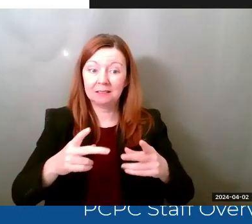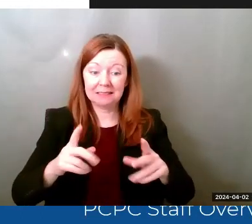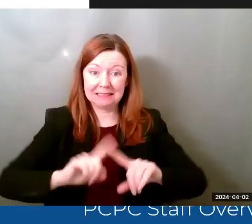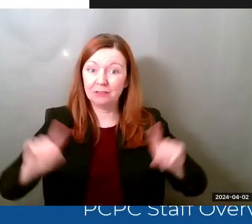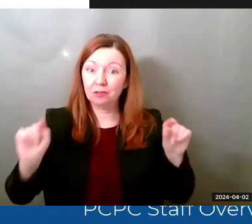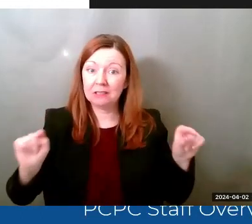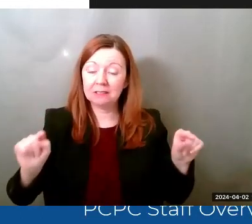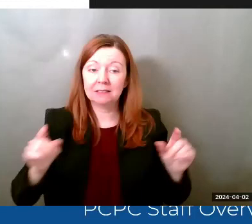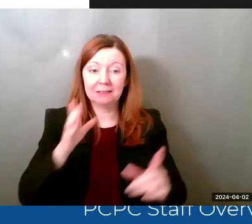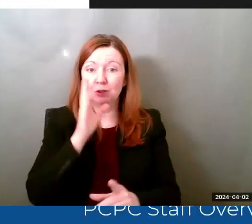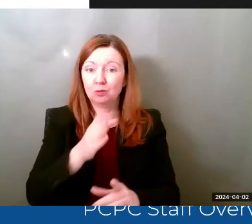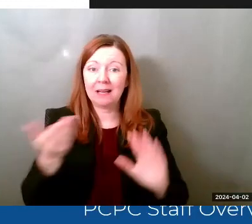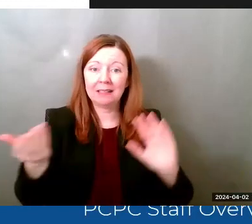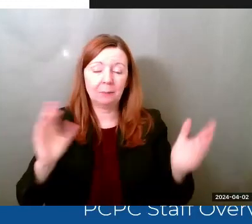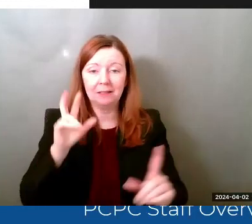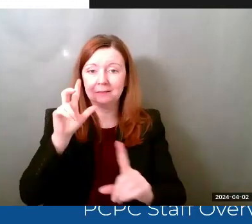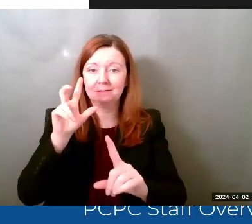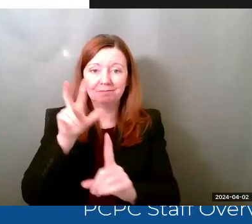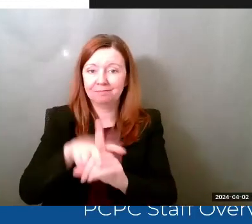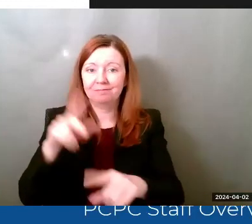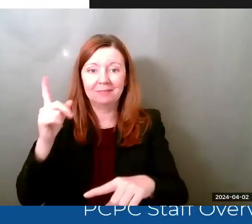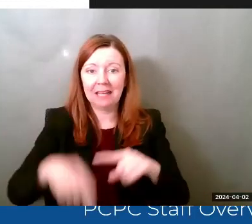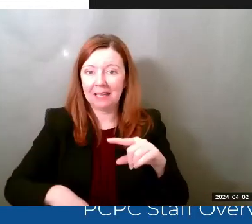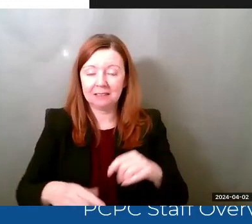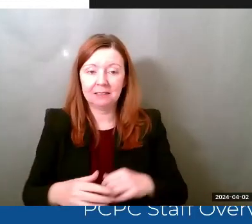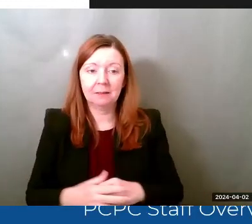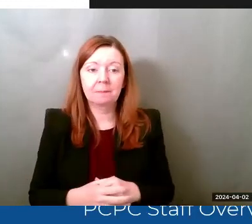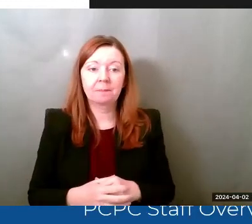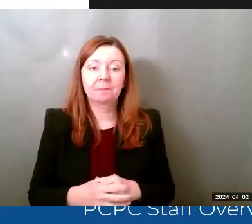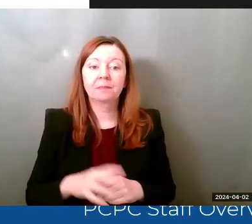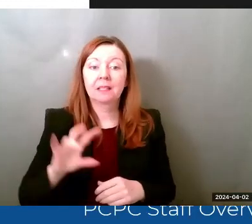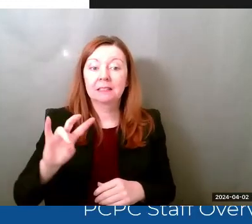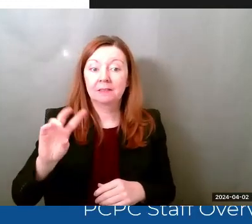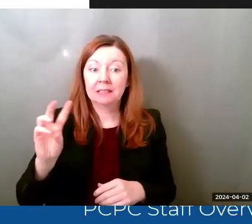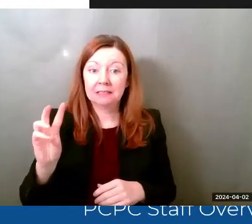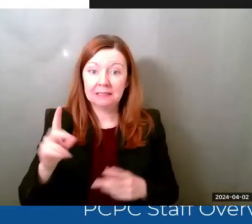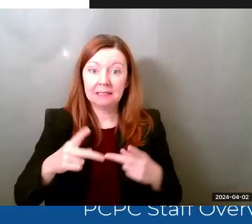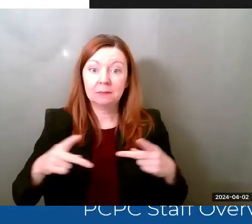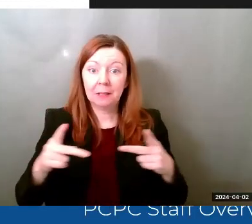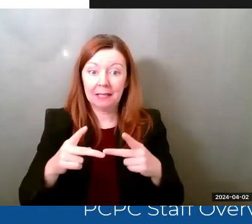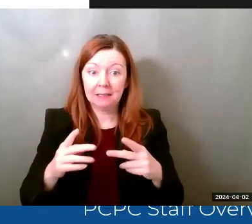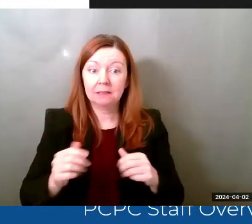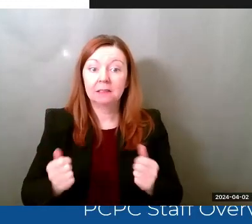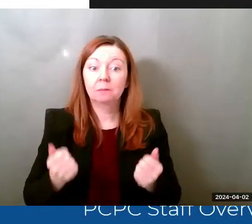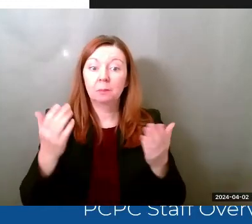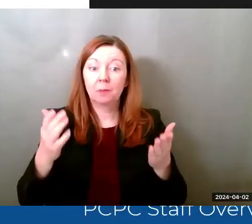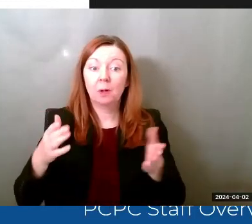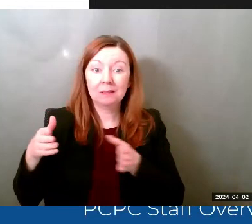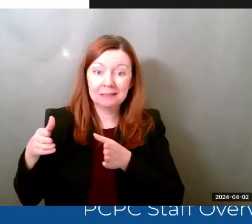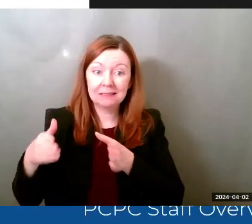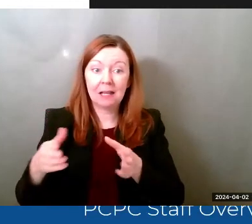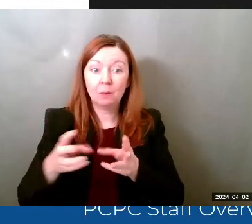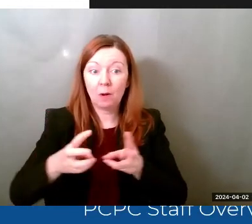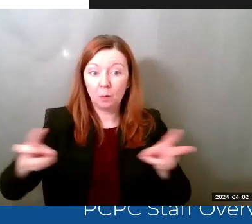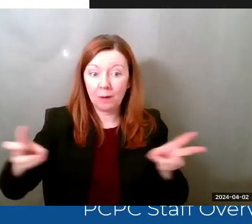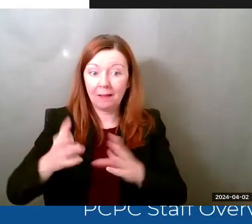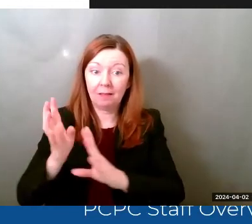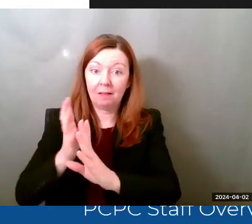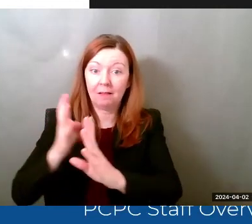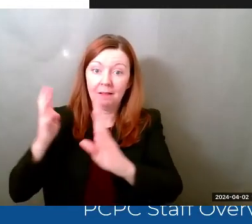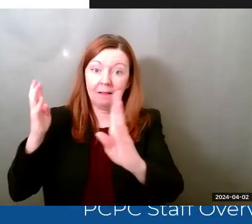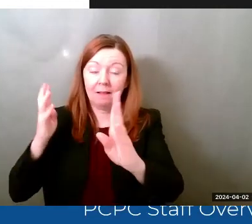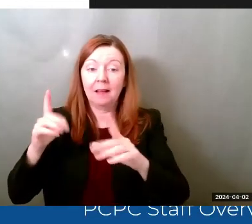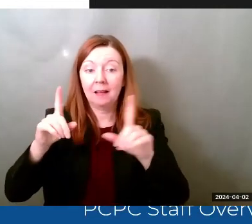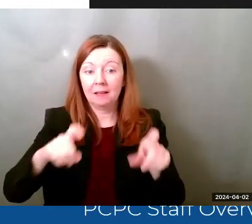direct comparison is not applicable. At 76th Place, proposed sidewalk width and queuing areas have been tested